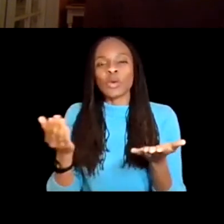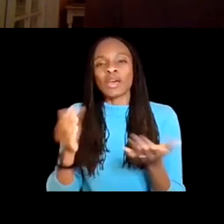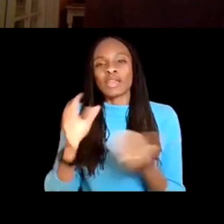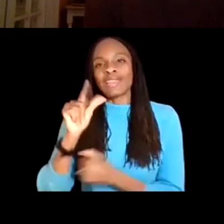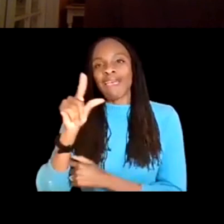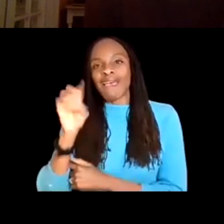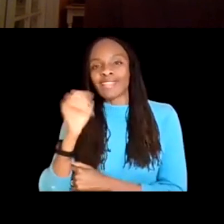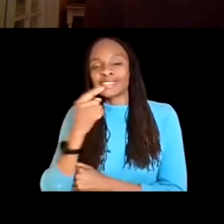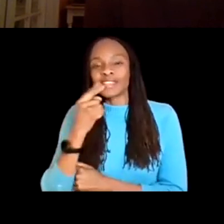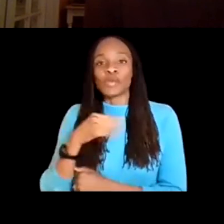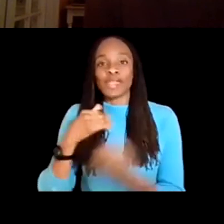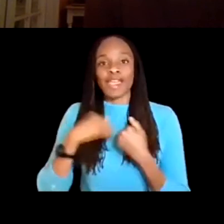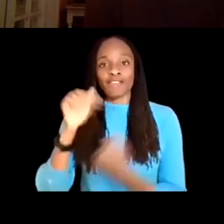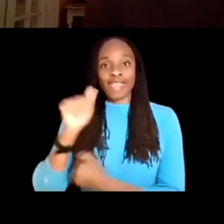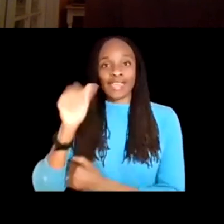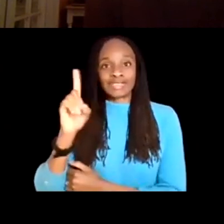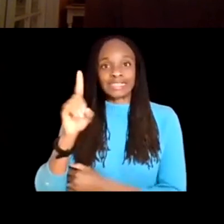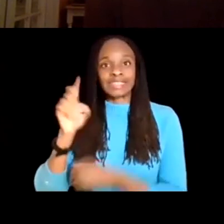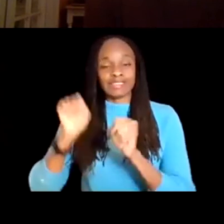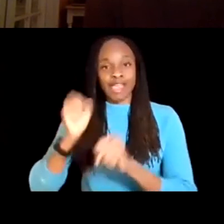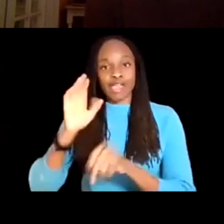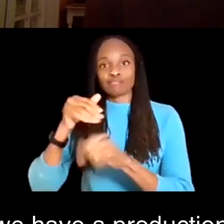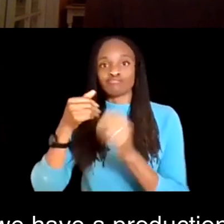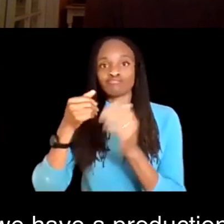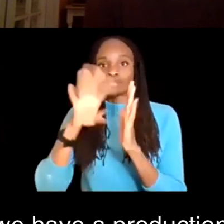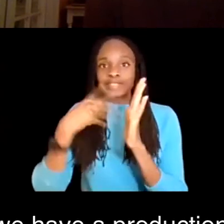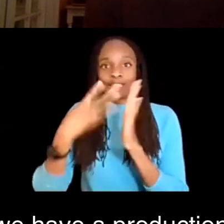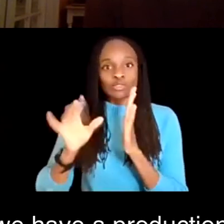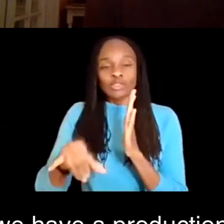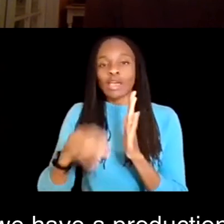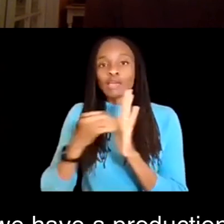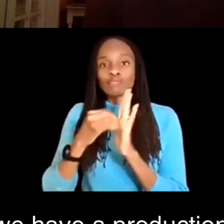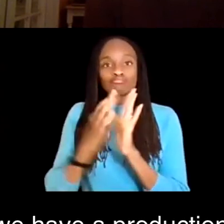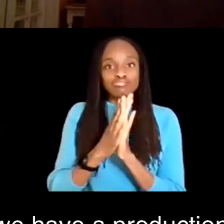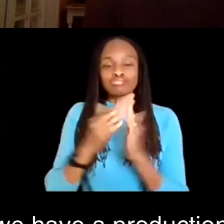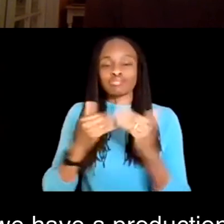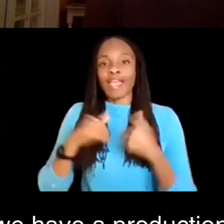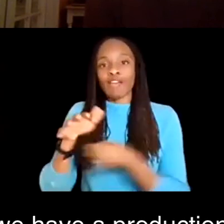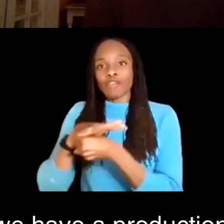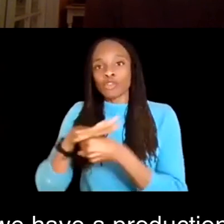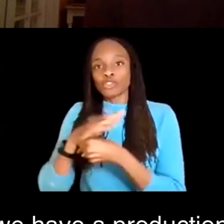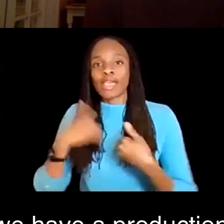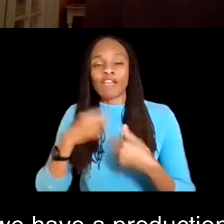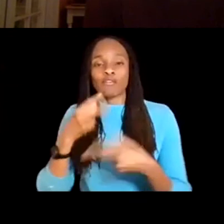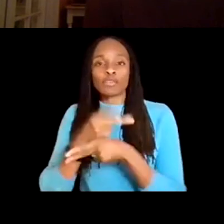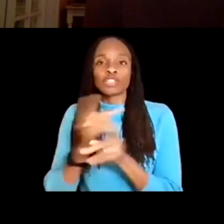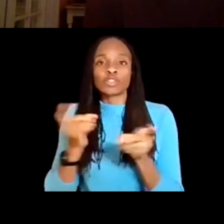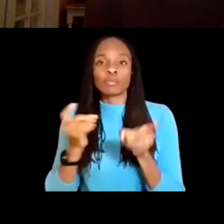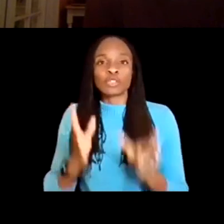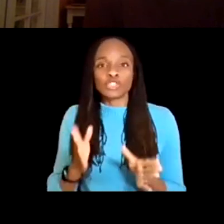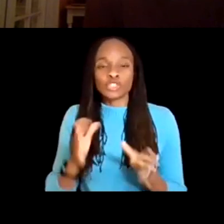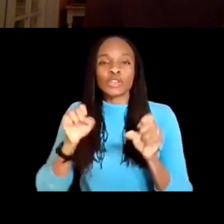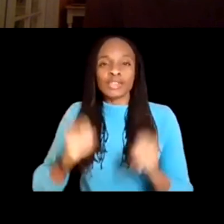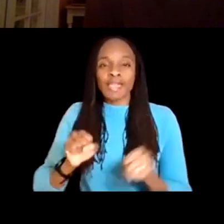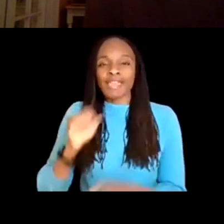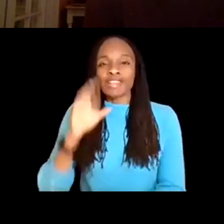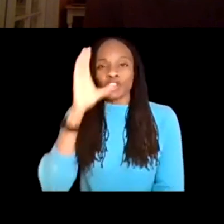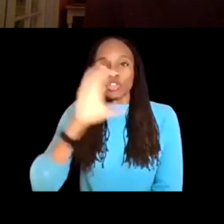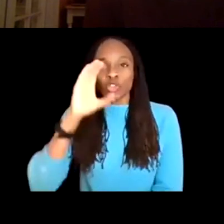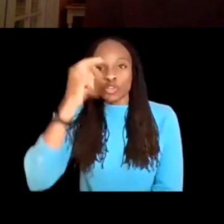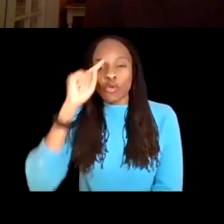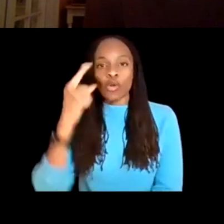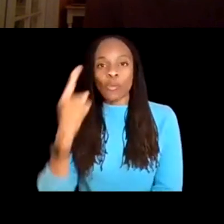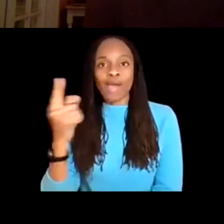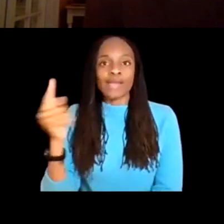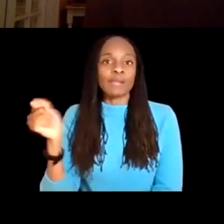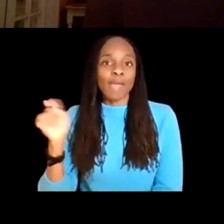have AD who can schedule it. We can find the locations. We have a production manager who can just look for a one bathroom, you